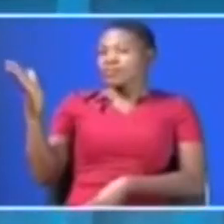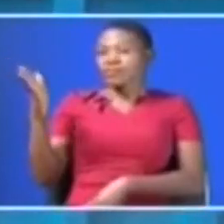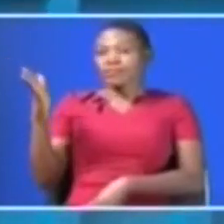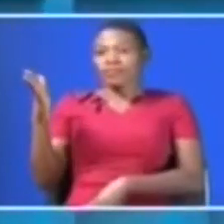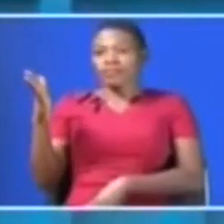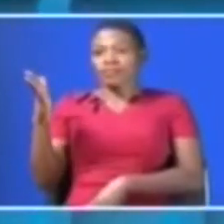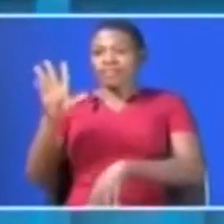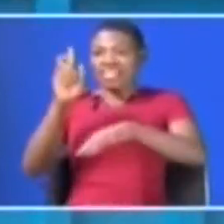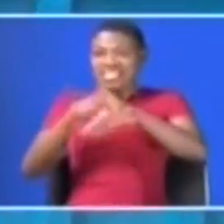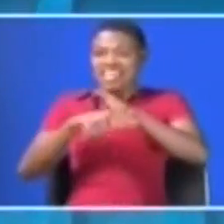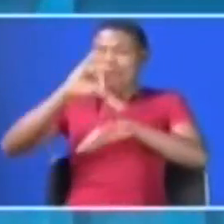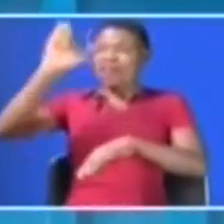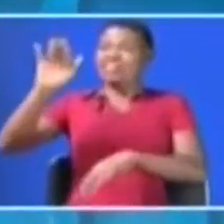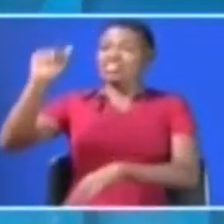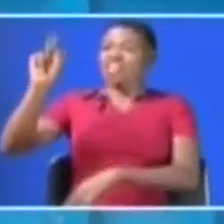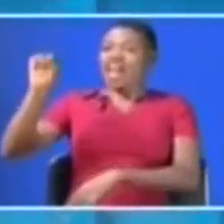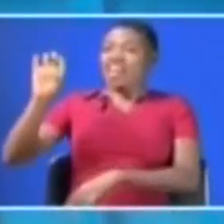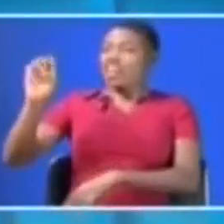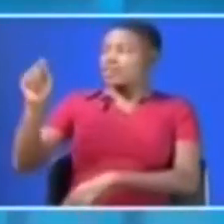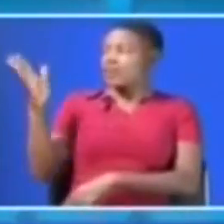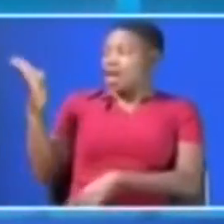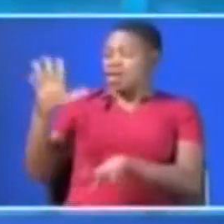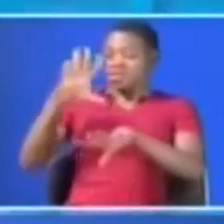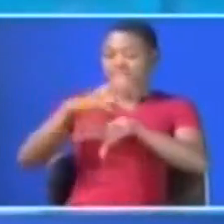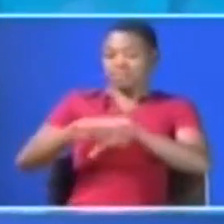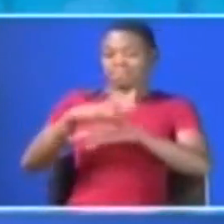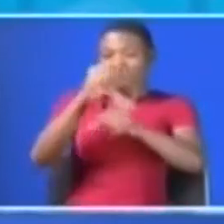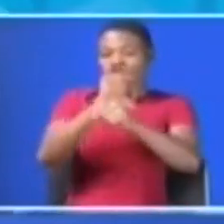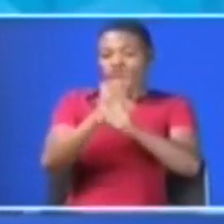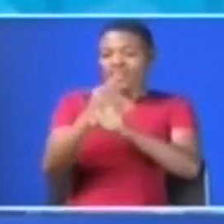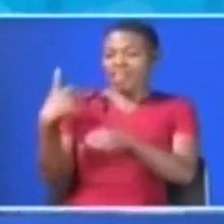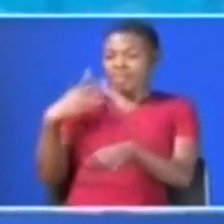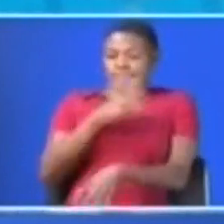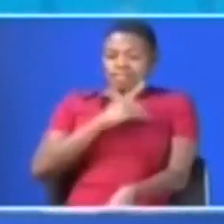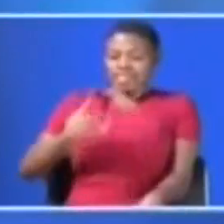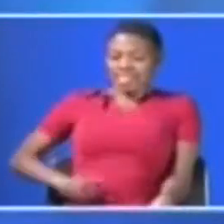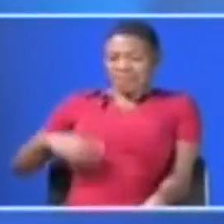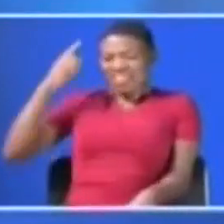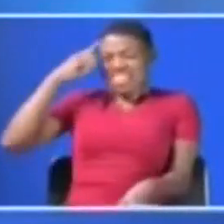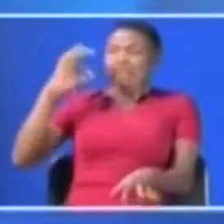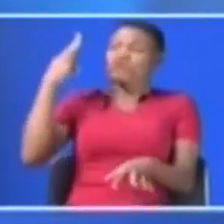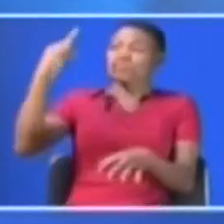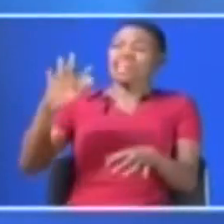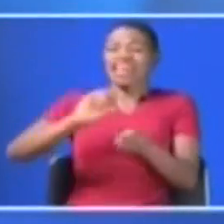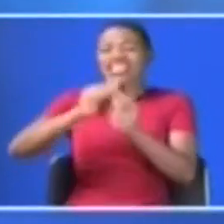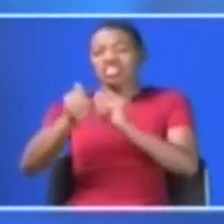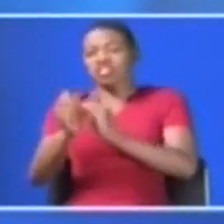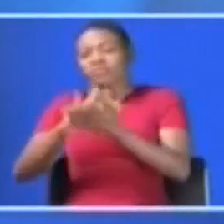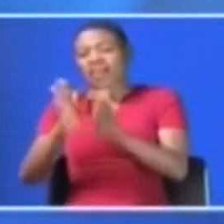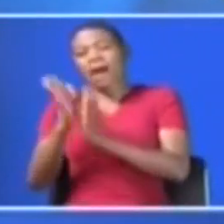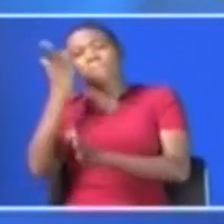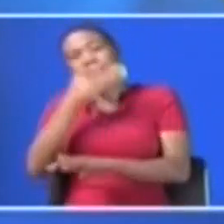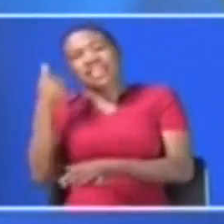When Janet took up a job at a private security firm in the city last December, she thought her future had changed for the better. She